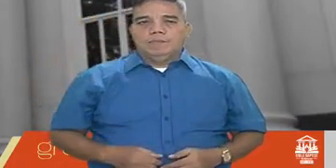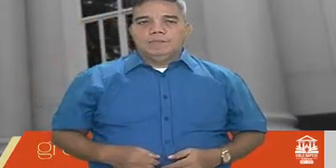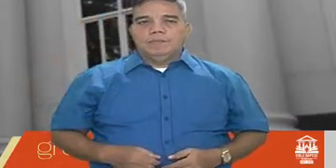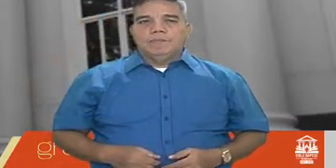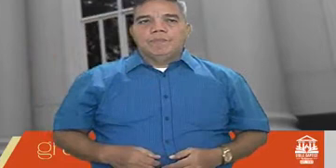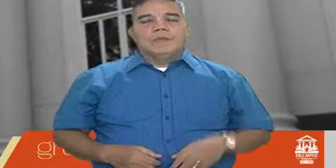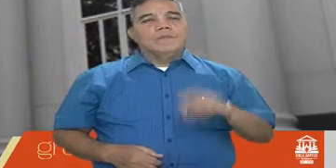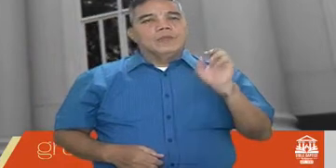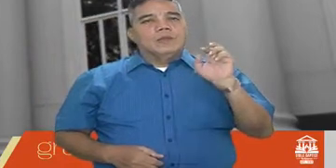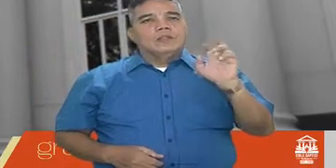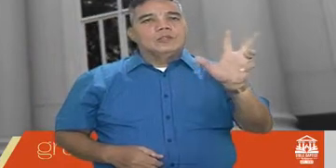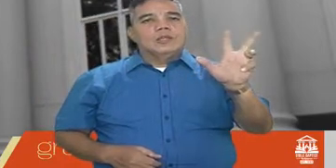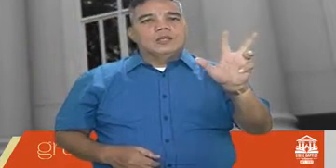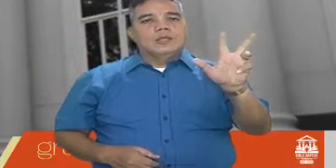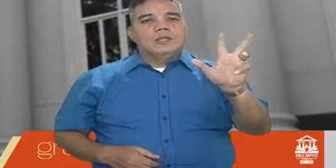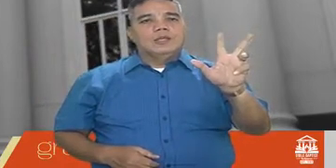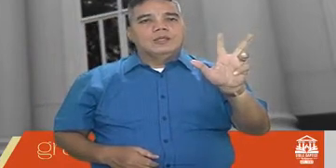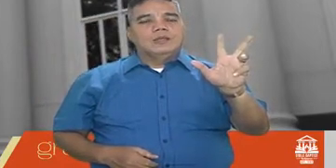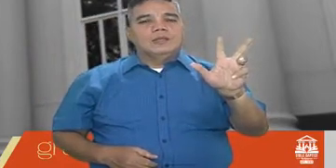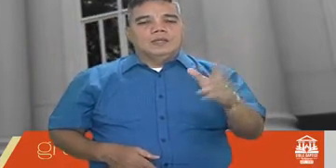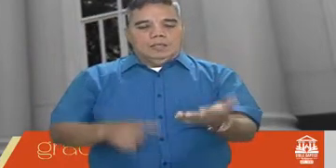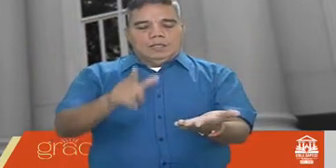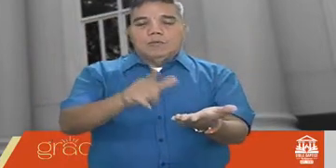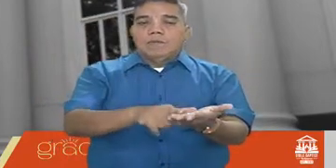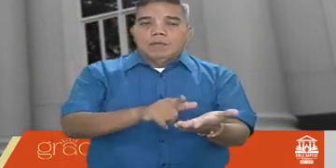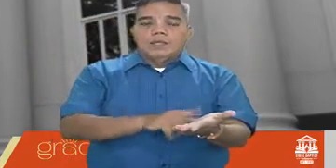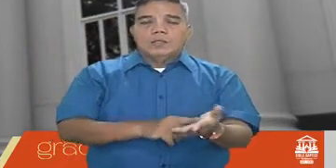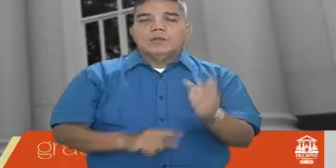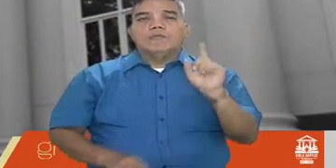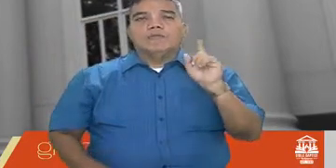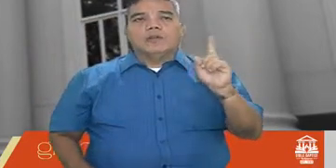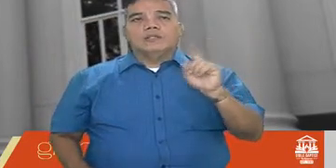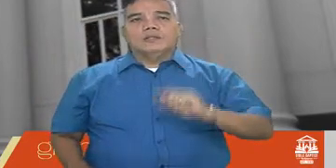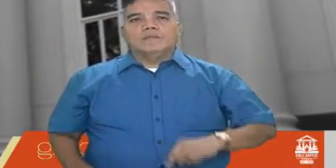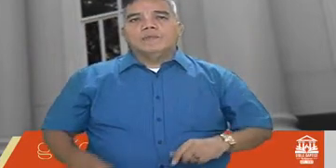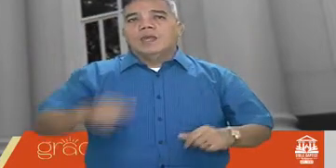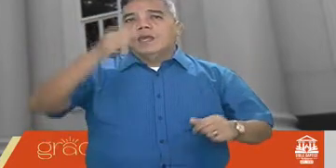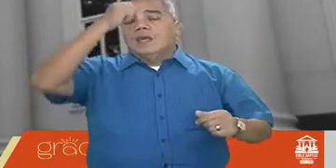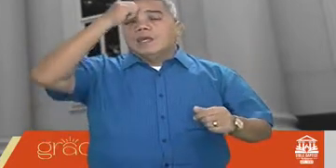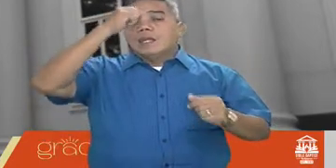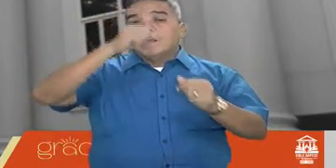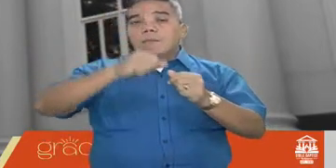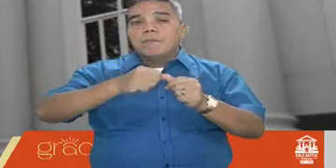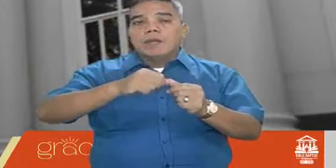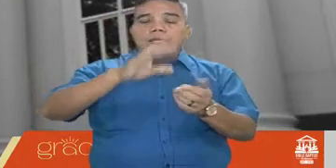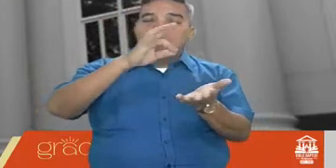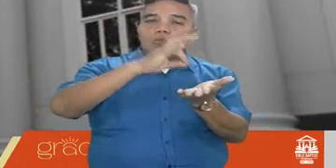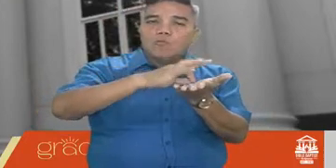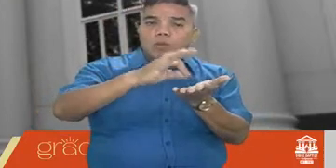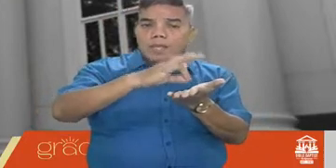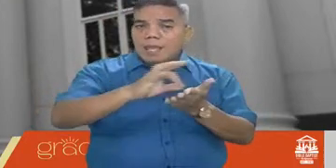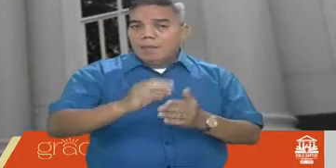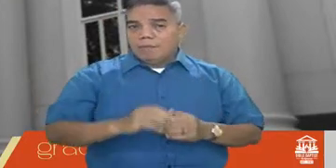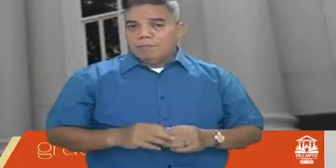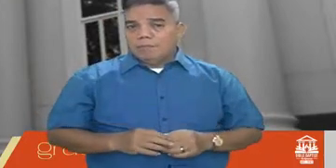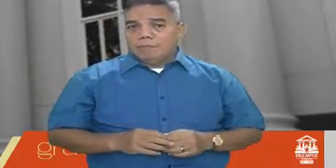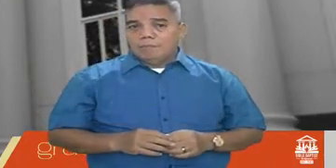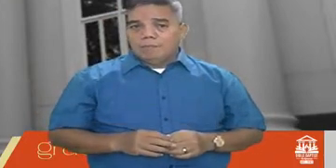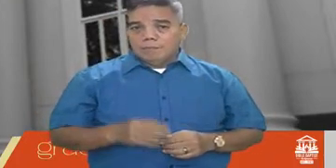3 points that we have inlined in this lesson. First, remember to